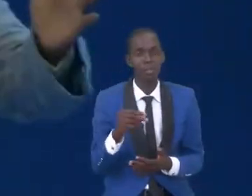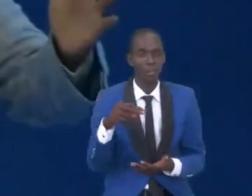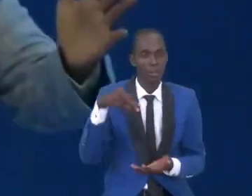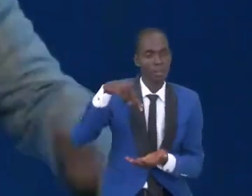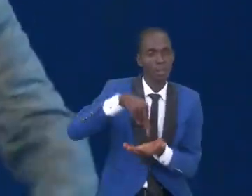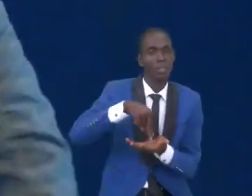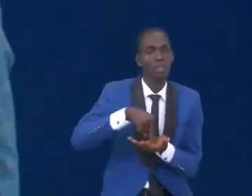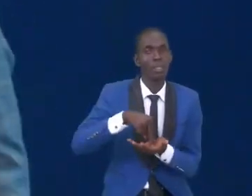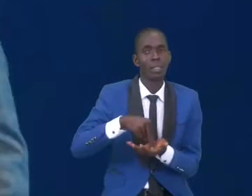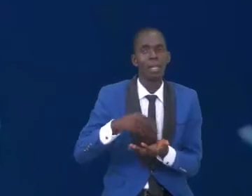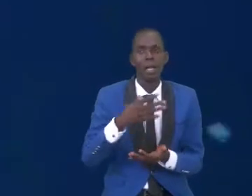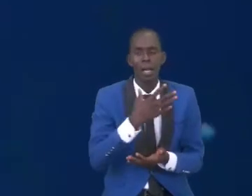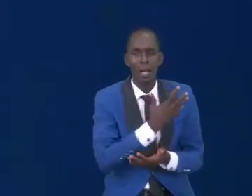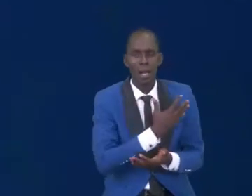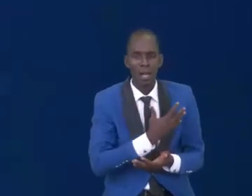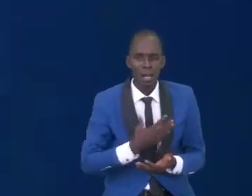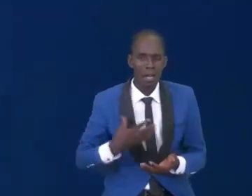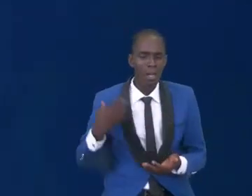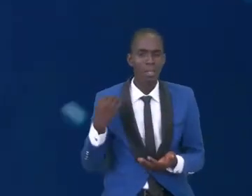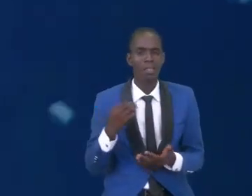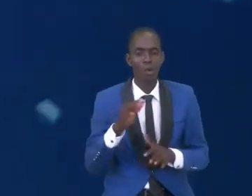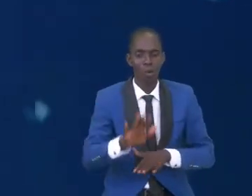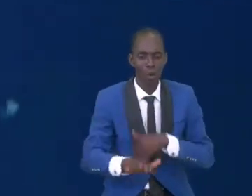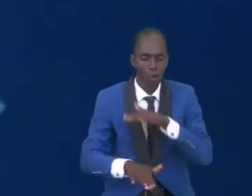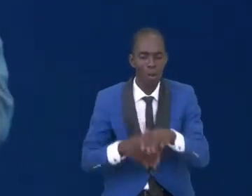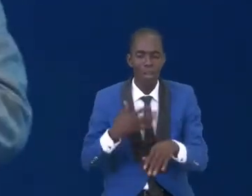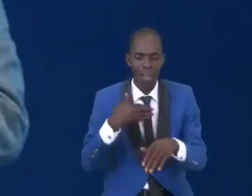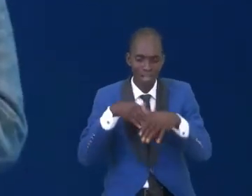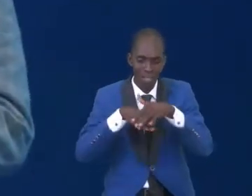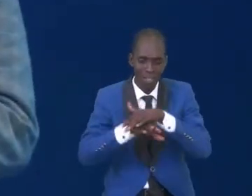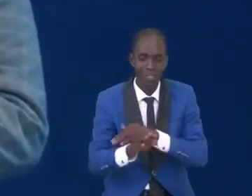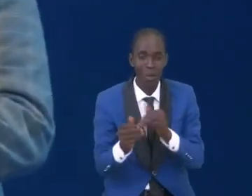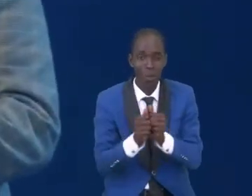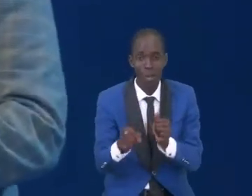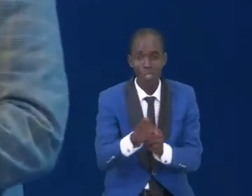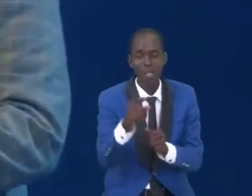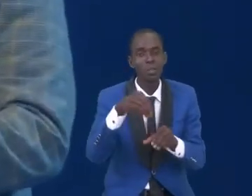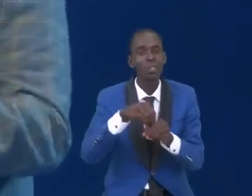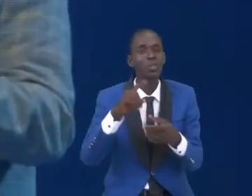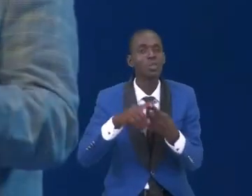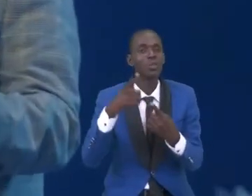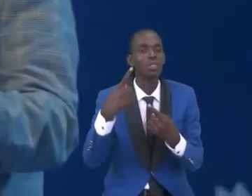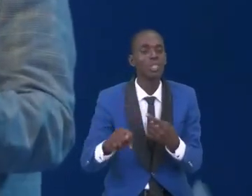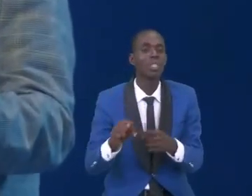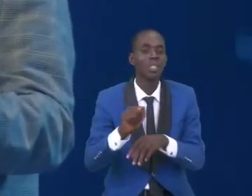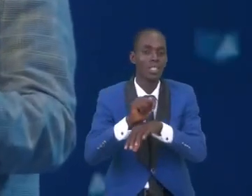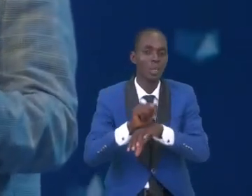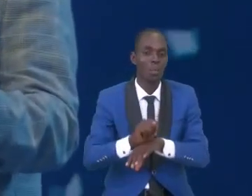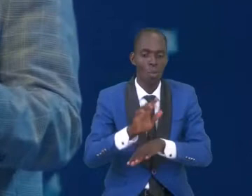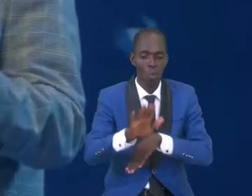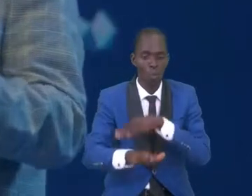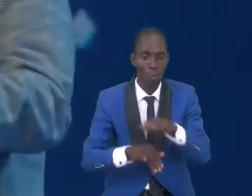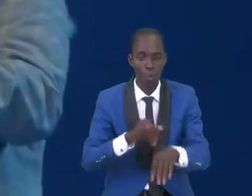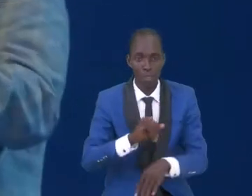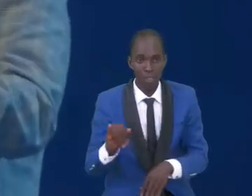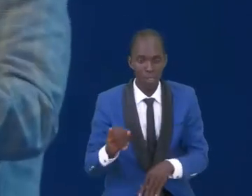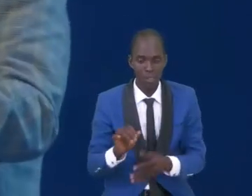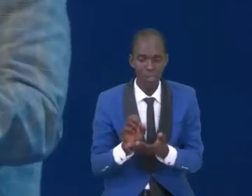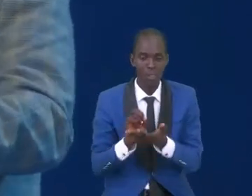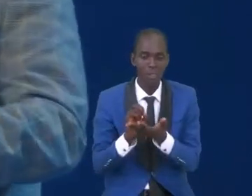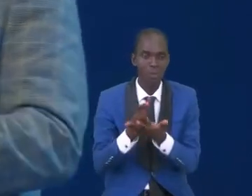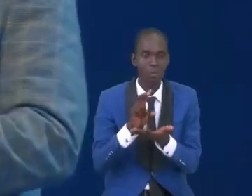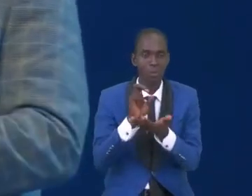he watched and entered with them into the temple, walking,